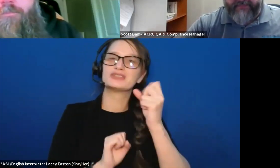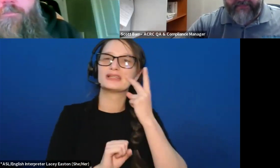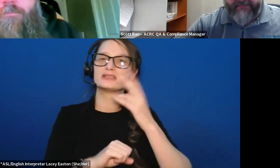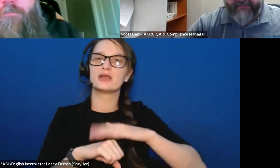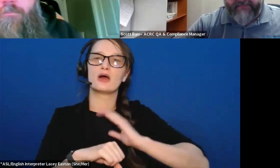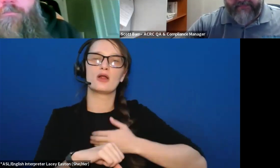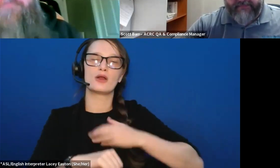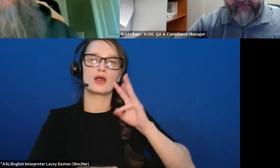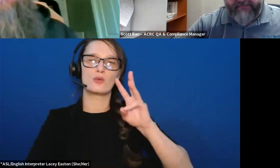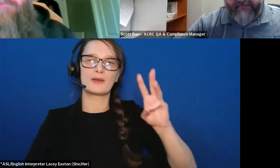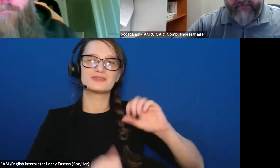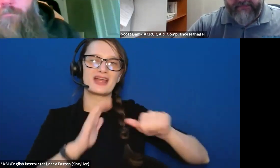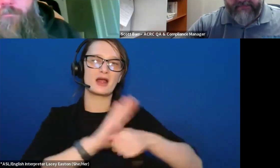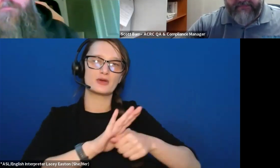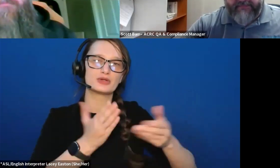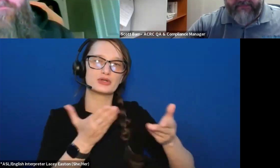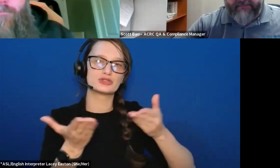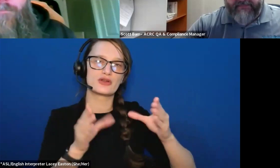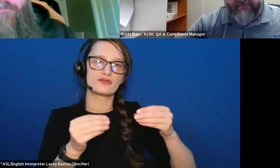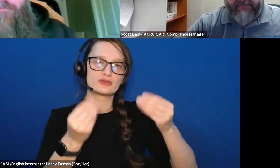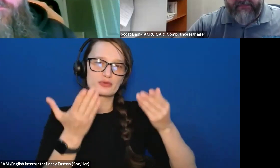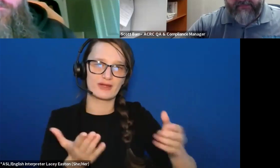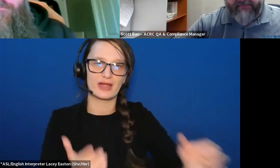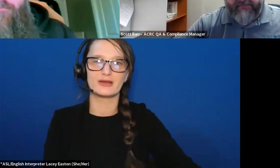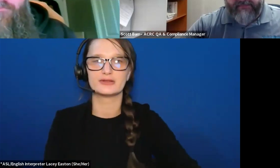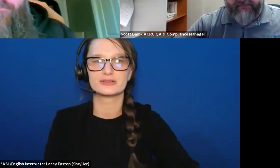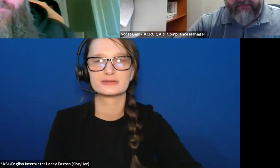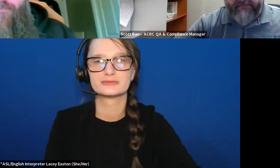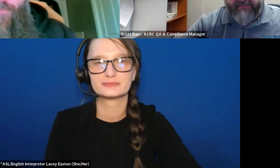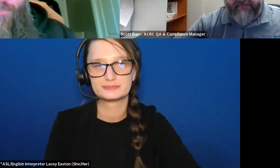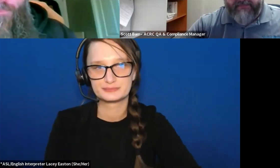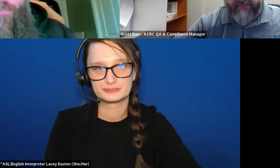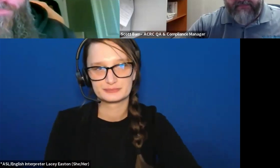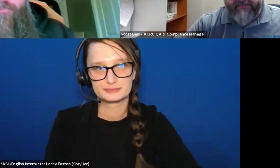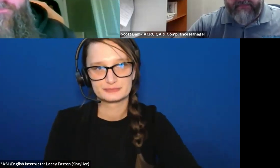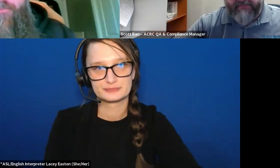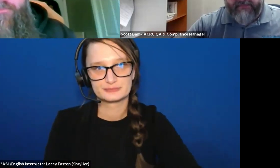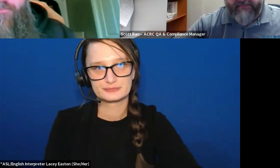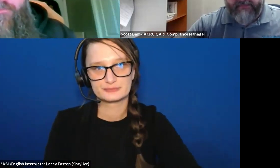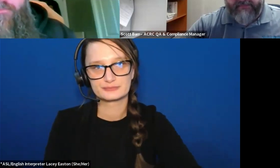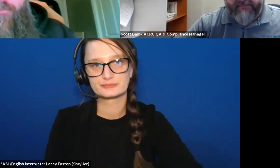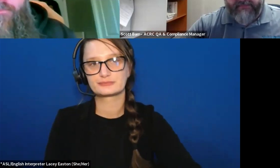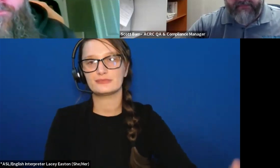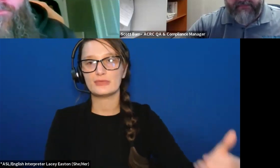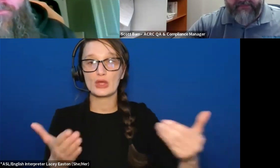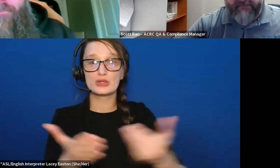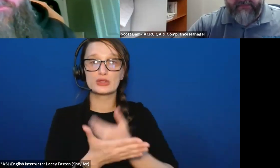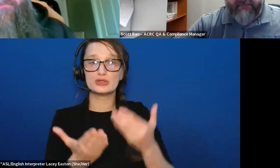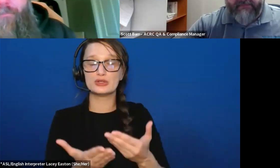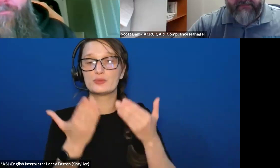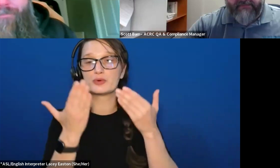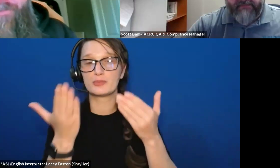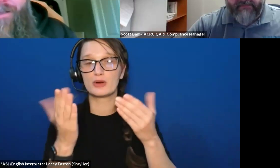service providers. And these new proposal dates is due April 10th by 3